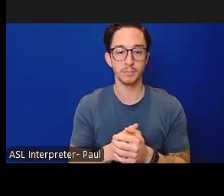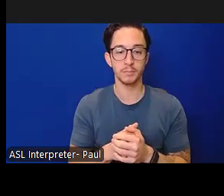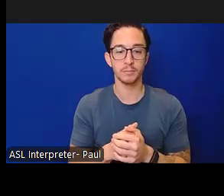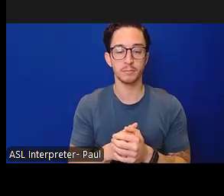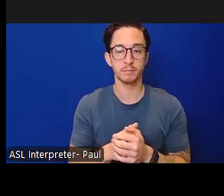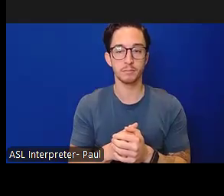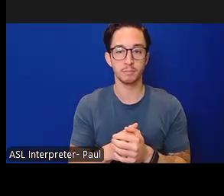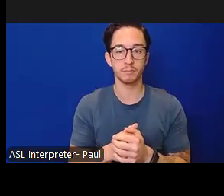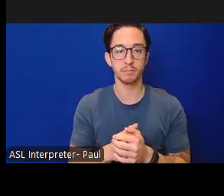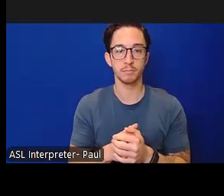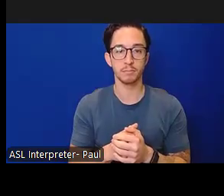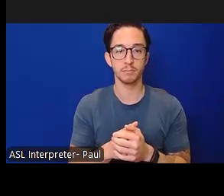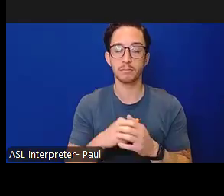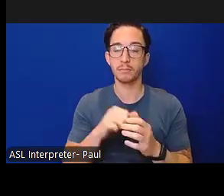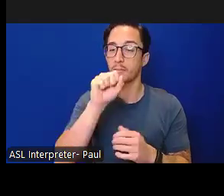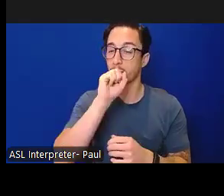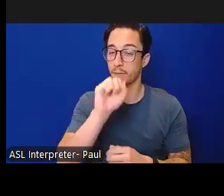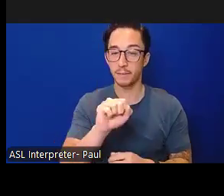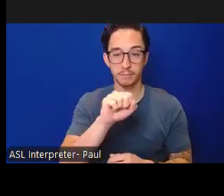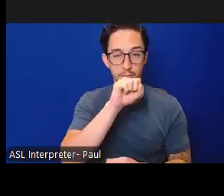Love it. Love it. Love it.